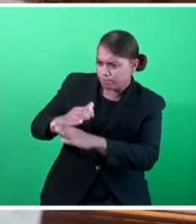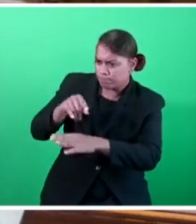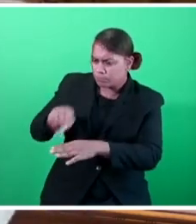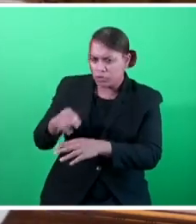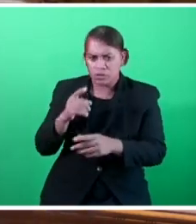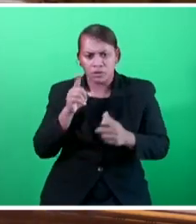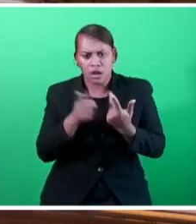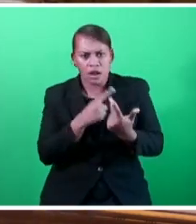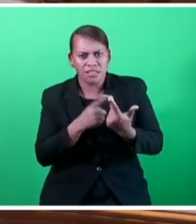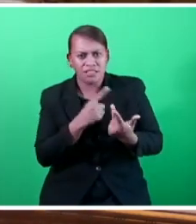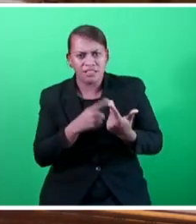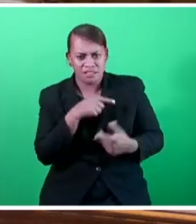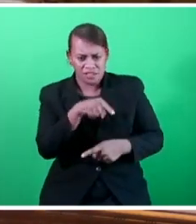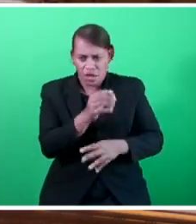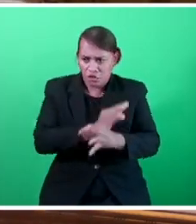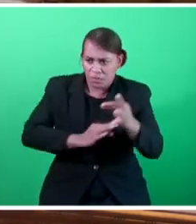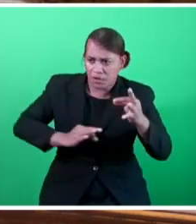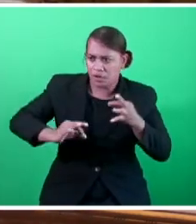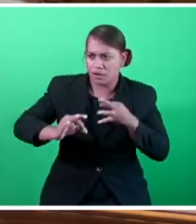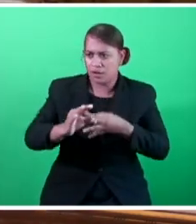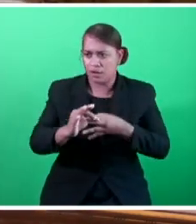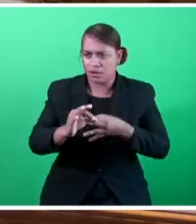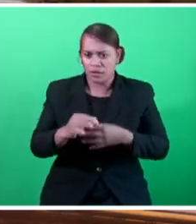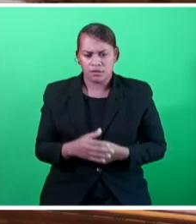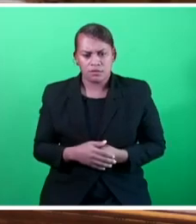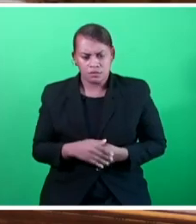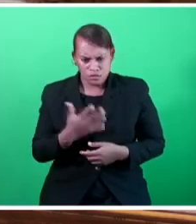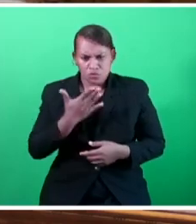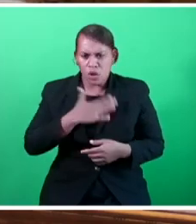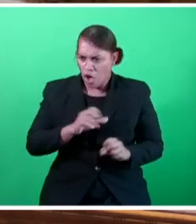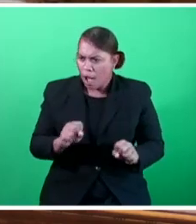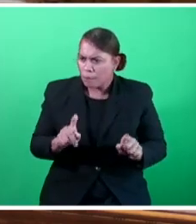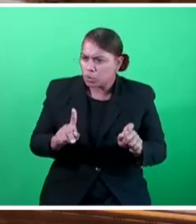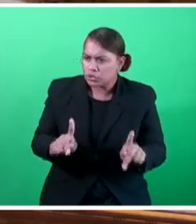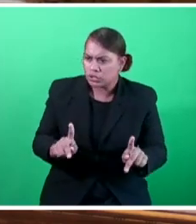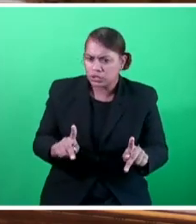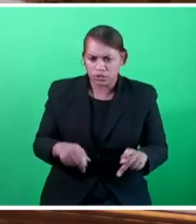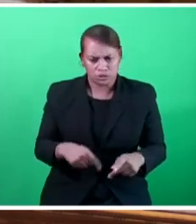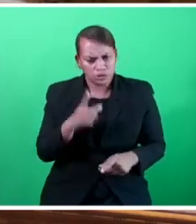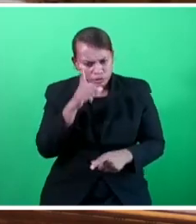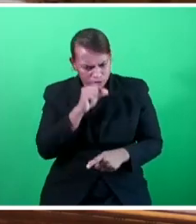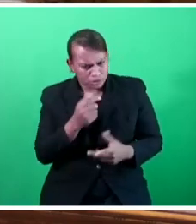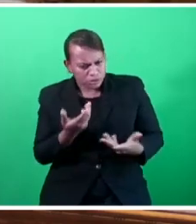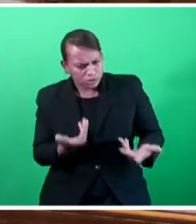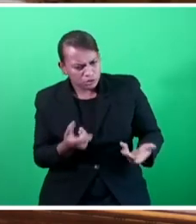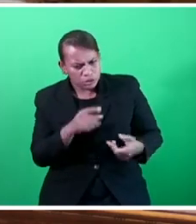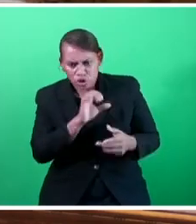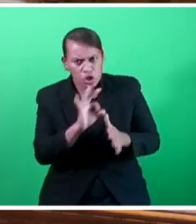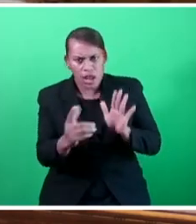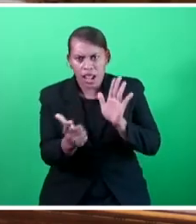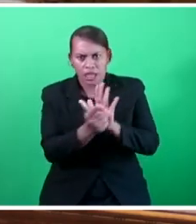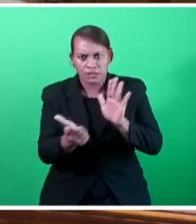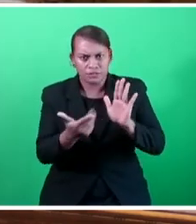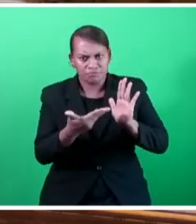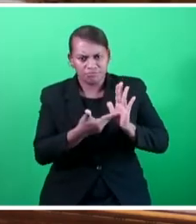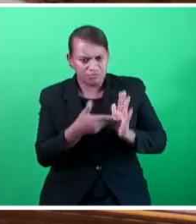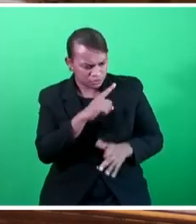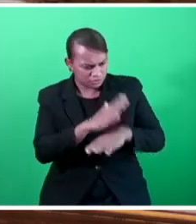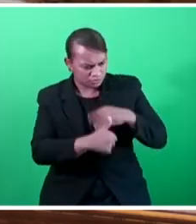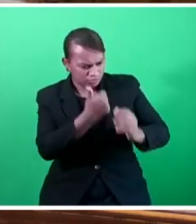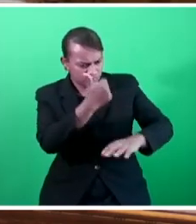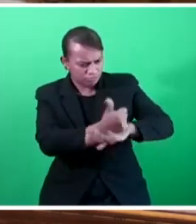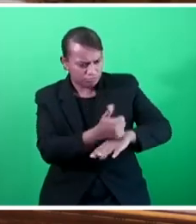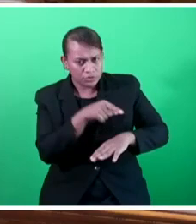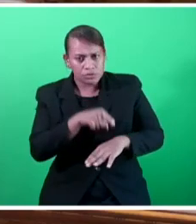set of people who'd like to capitalize the opportunity and try to run an illegal system. 2, it would further solidify